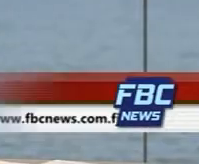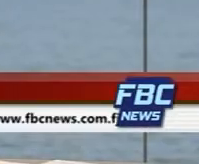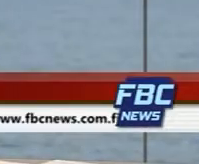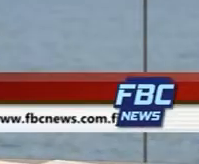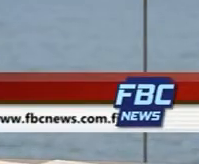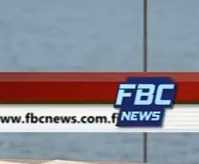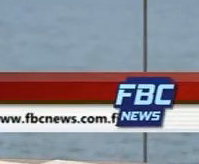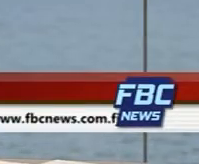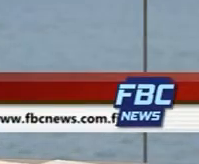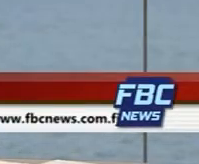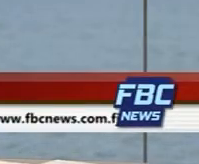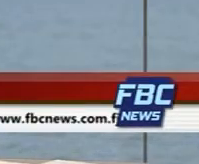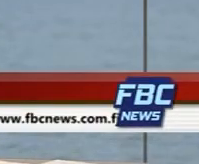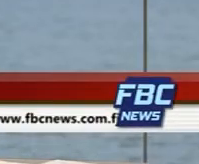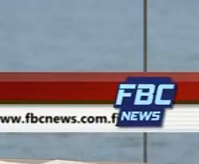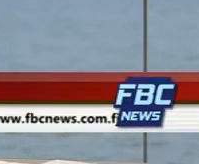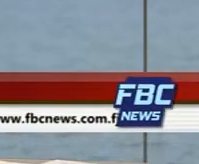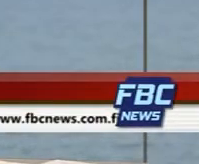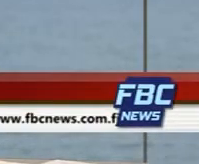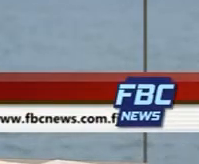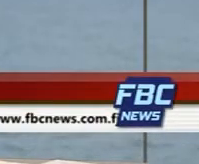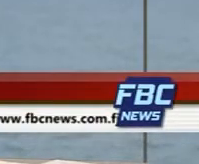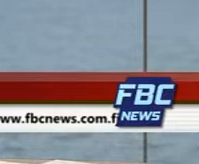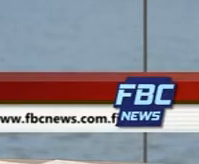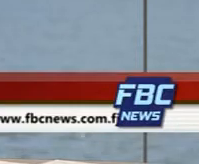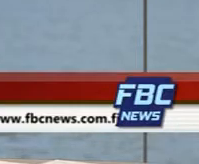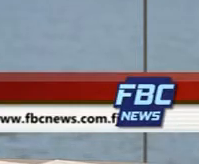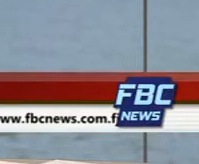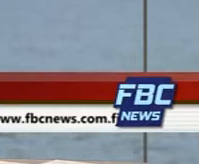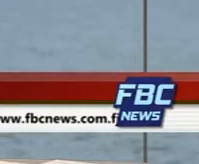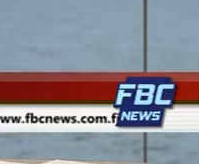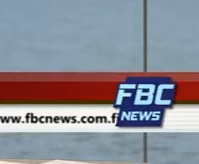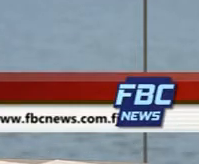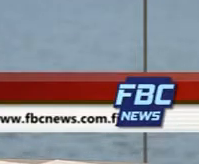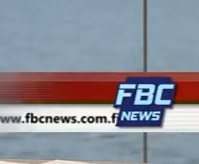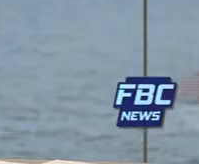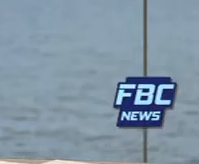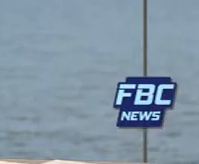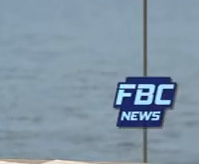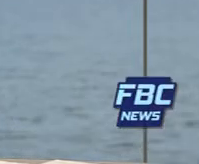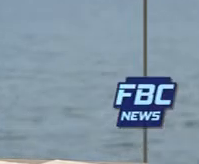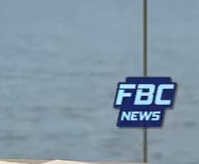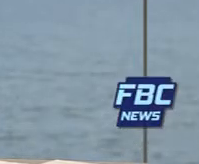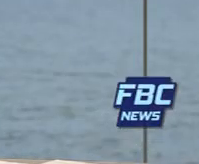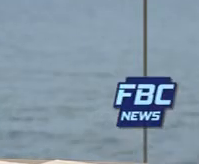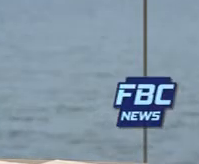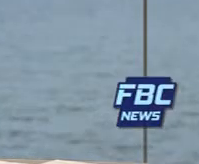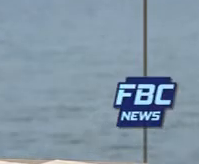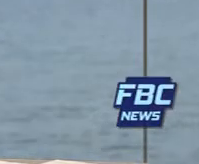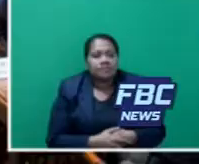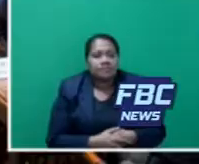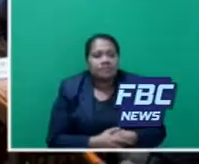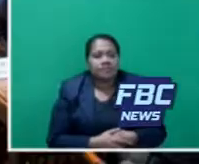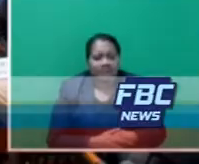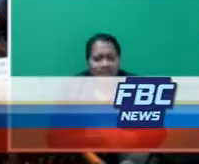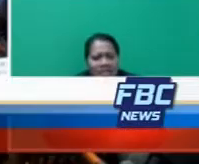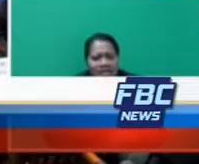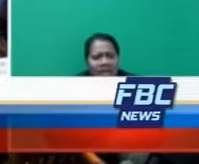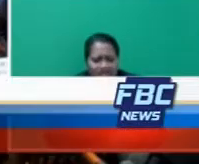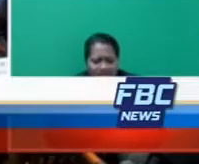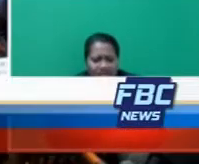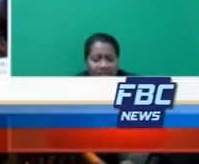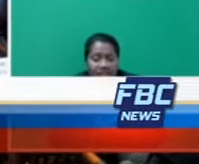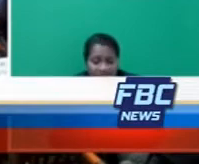Opposition MP Nico Nawaikula has been challenged to prove that government ministers are racist. Speaking in Parliament late